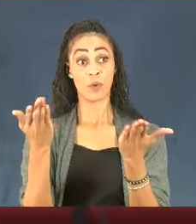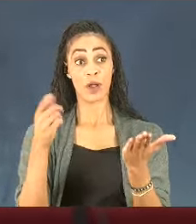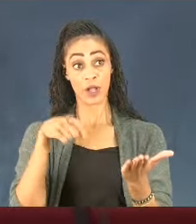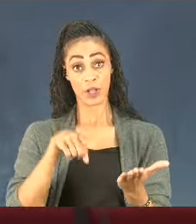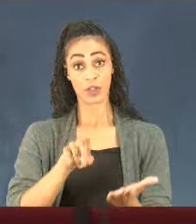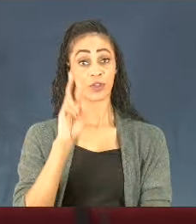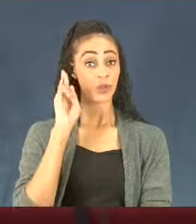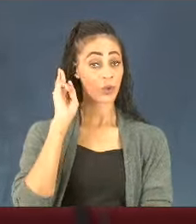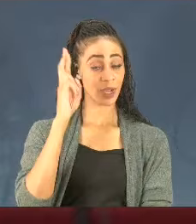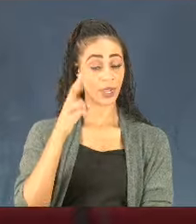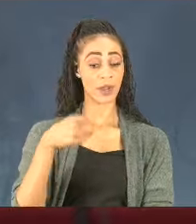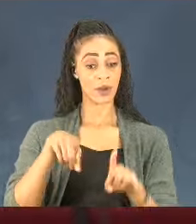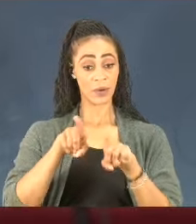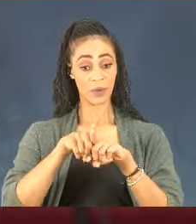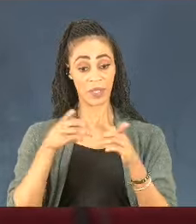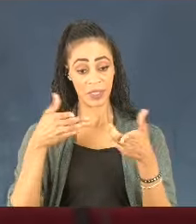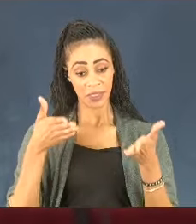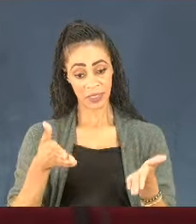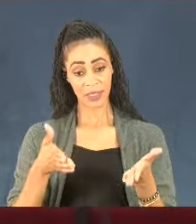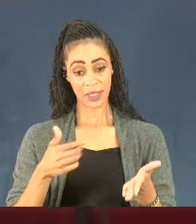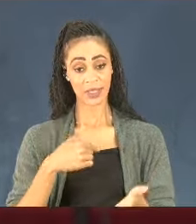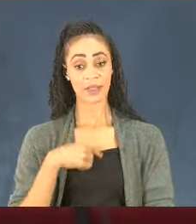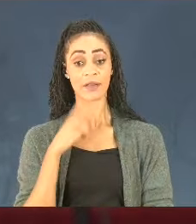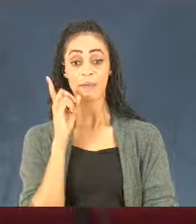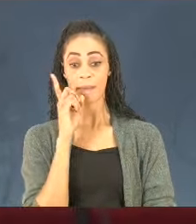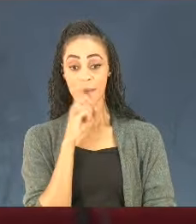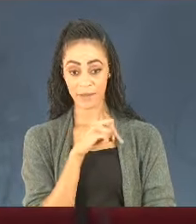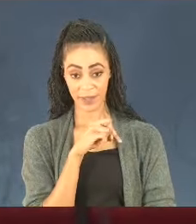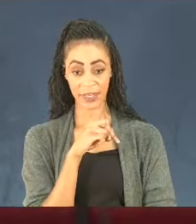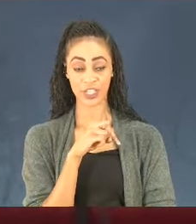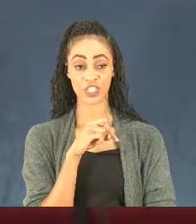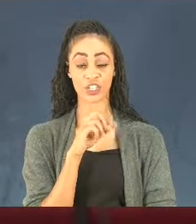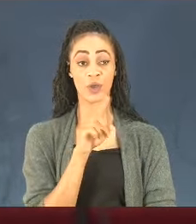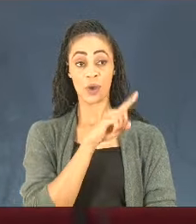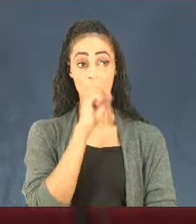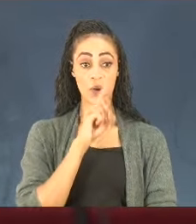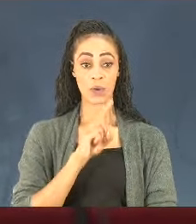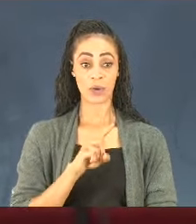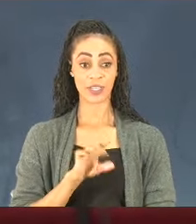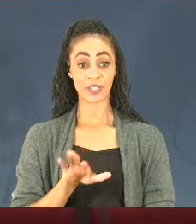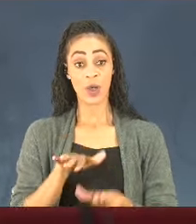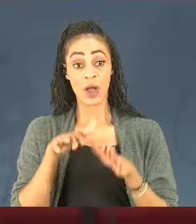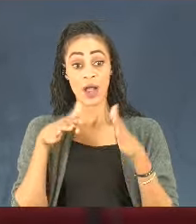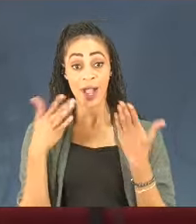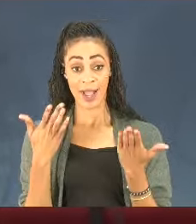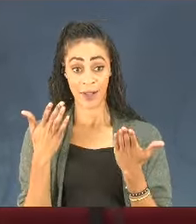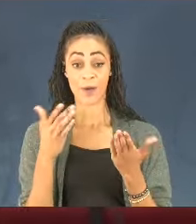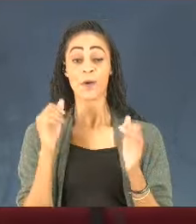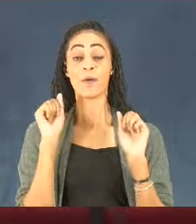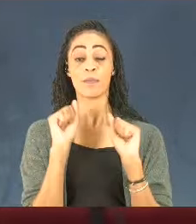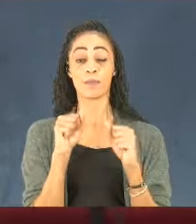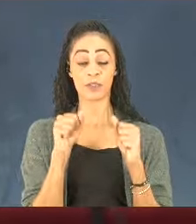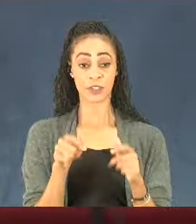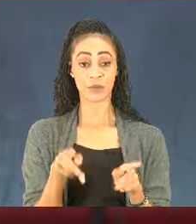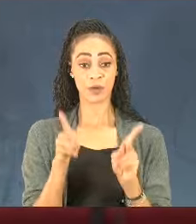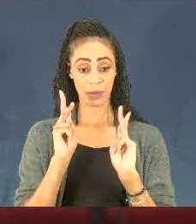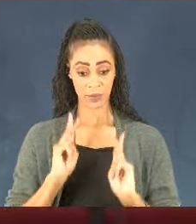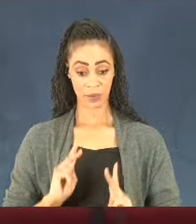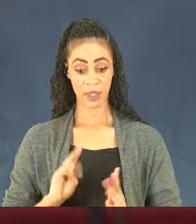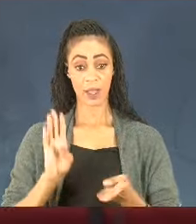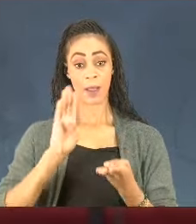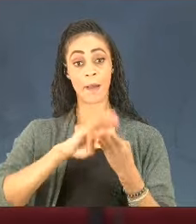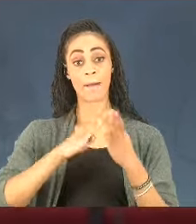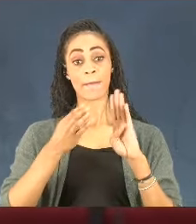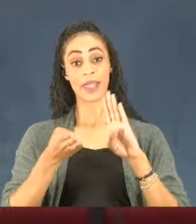So with this I finish. How can anybody then become